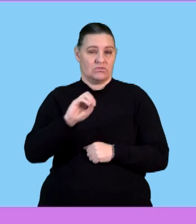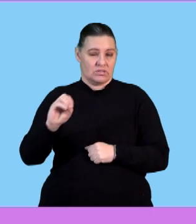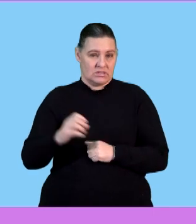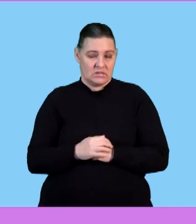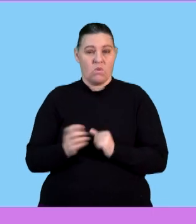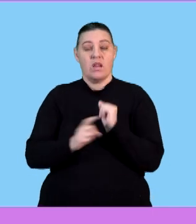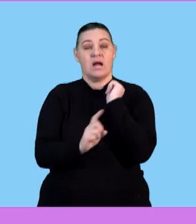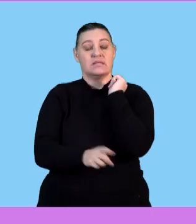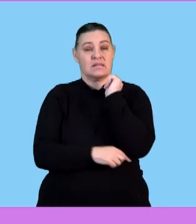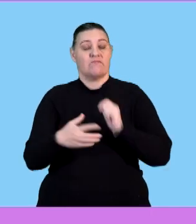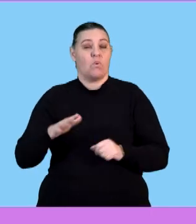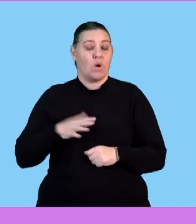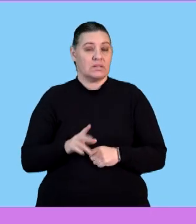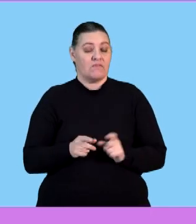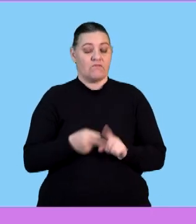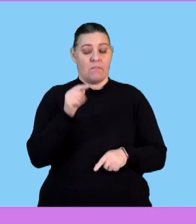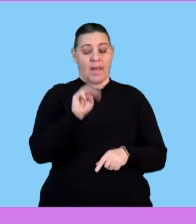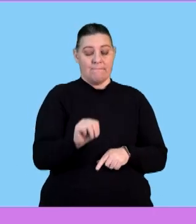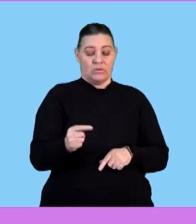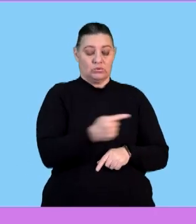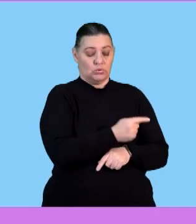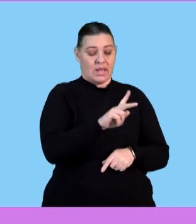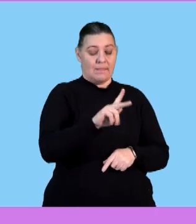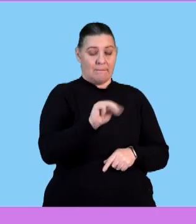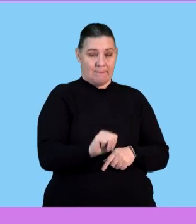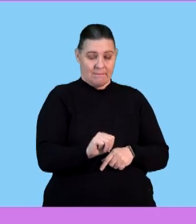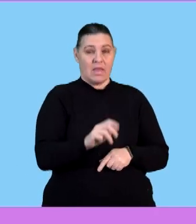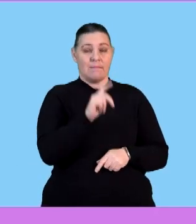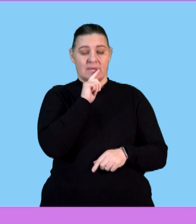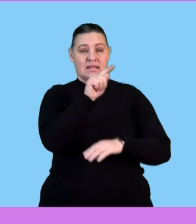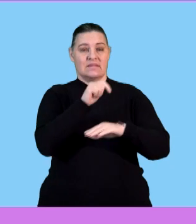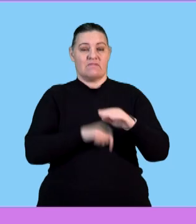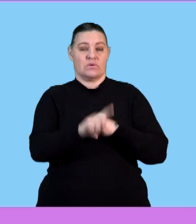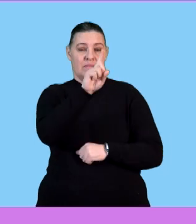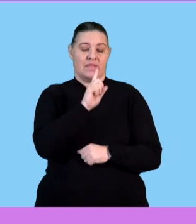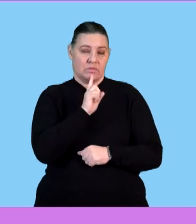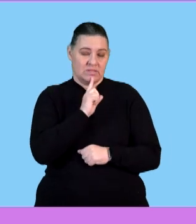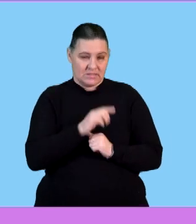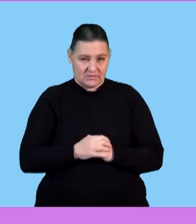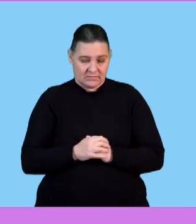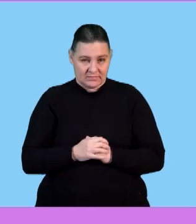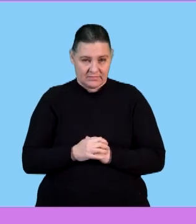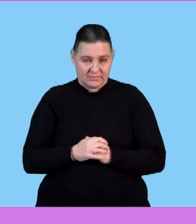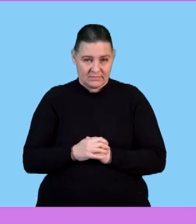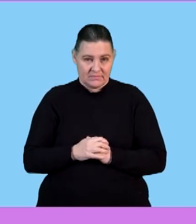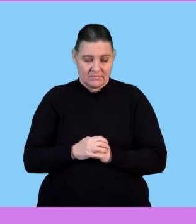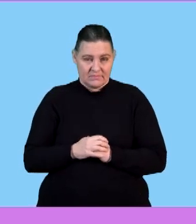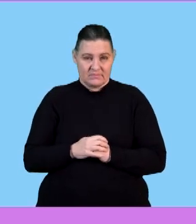100. Or lastly, if we're going from meters to kilometers, then we divide by 1,000. Whichever method you